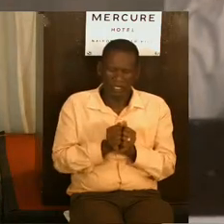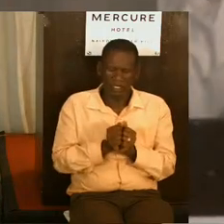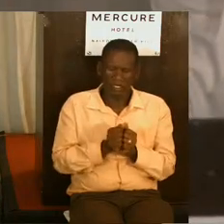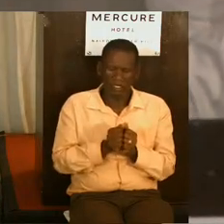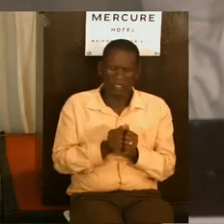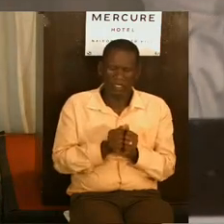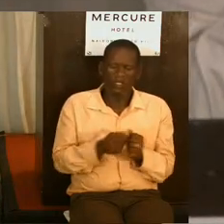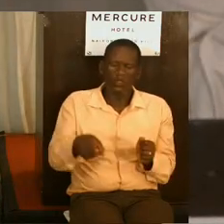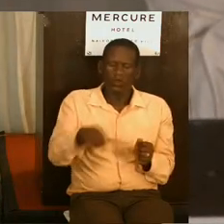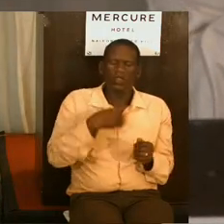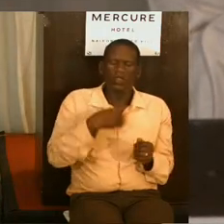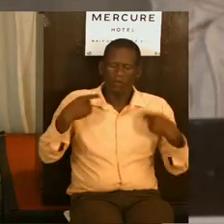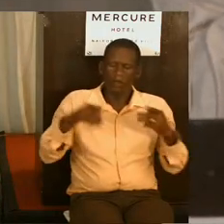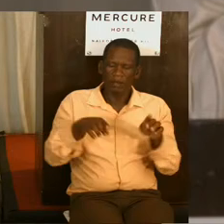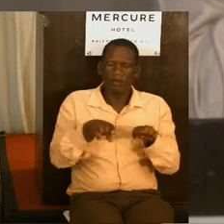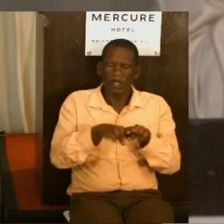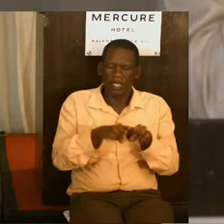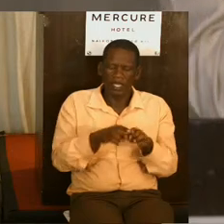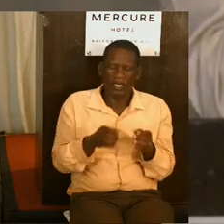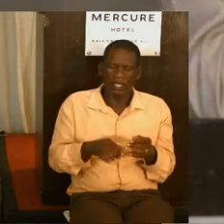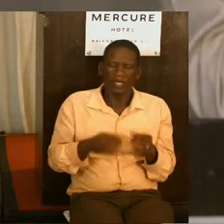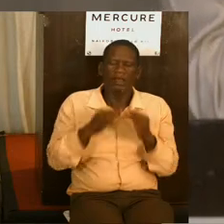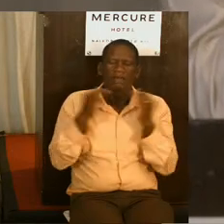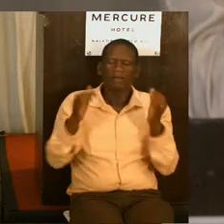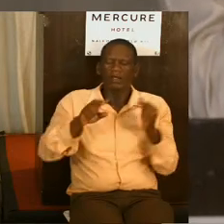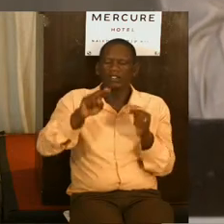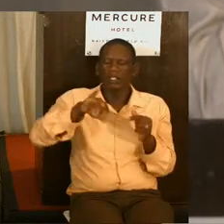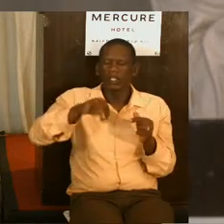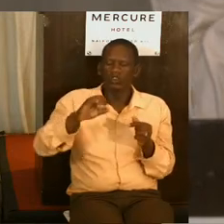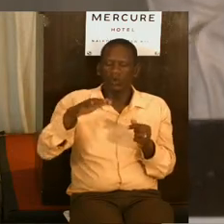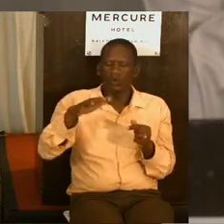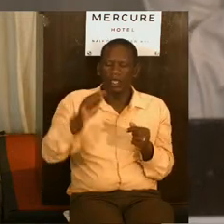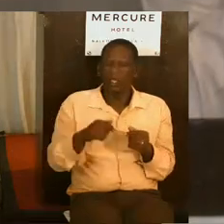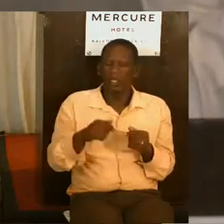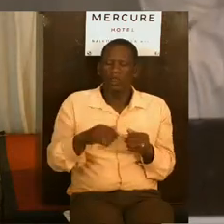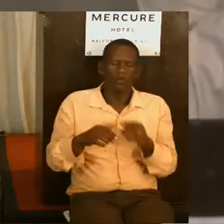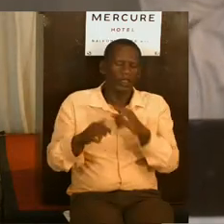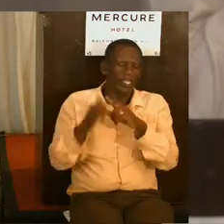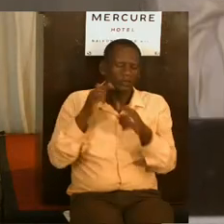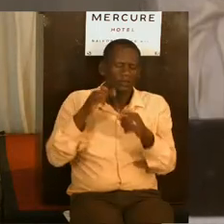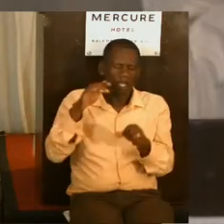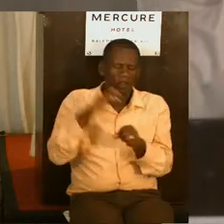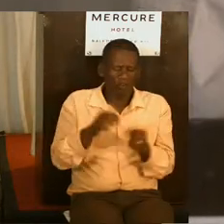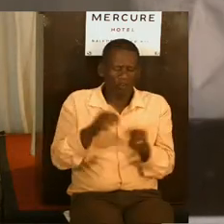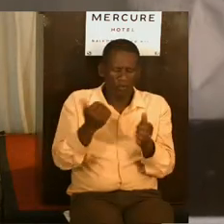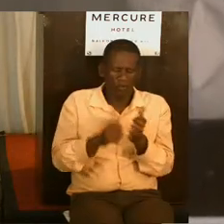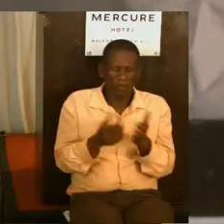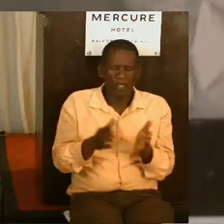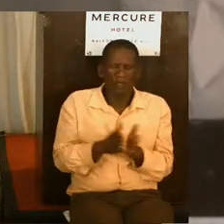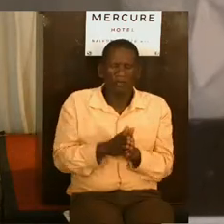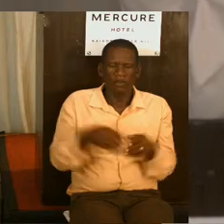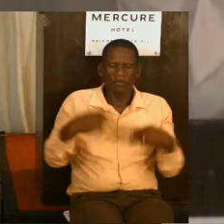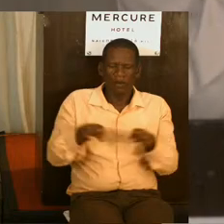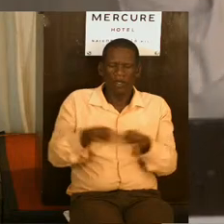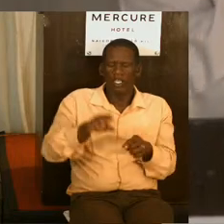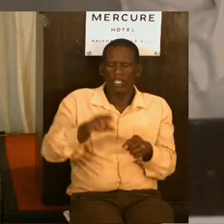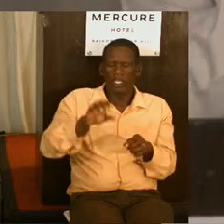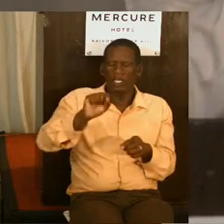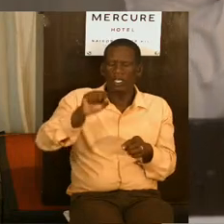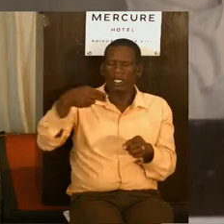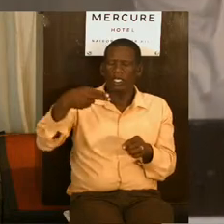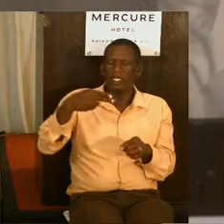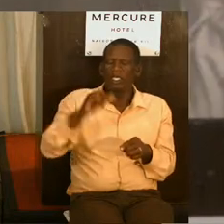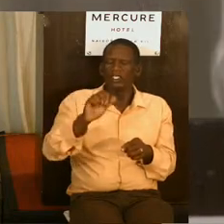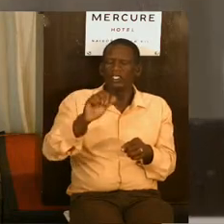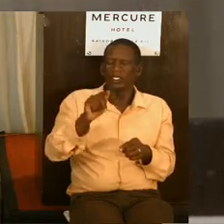we have people like uh Pastor enjoyer who went through a lot we have people like Martin chikuku so even